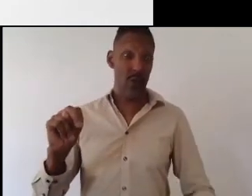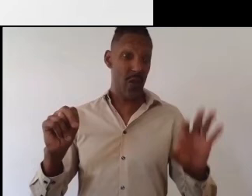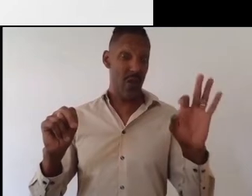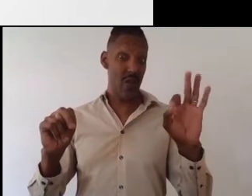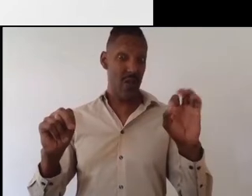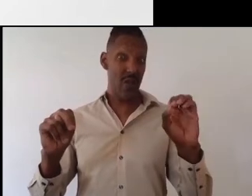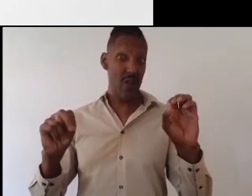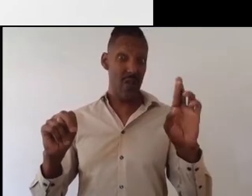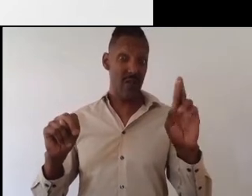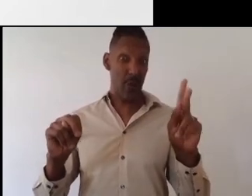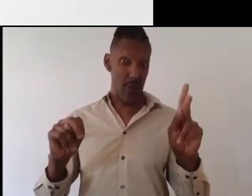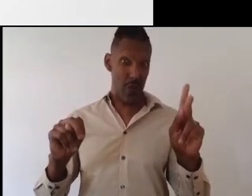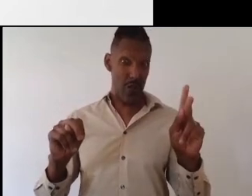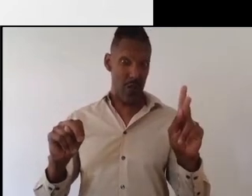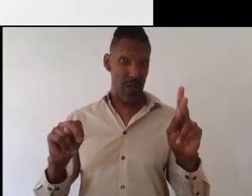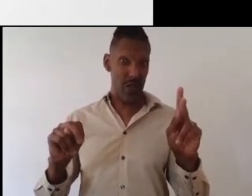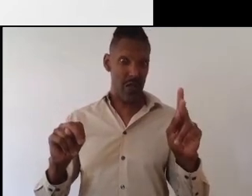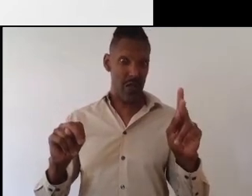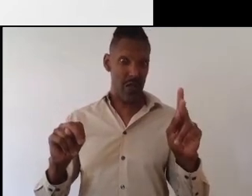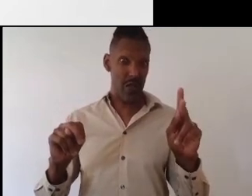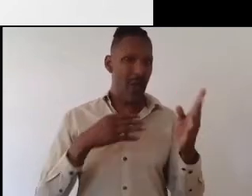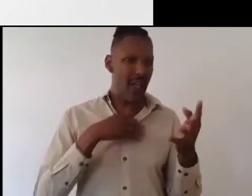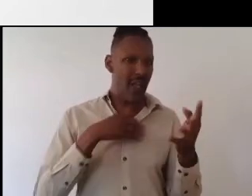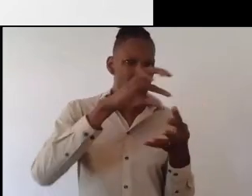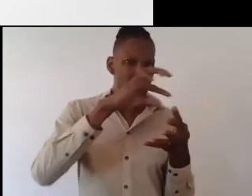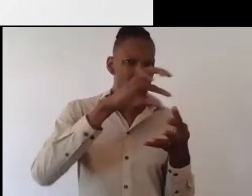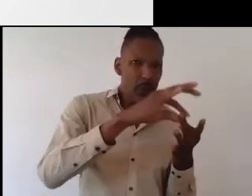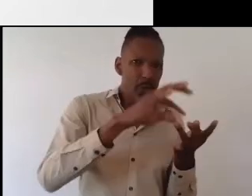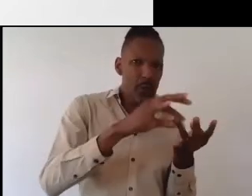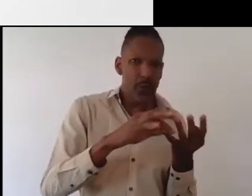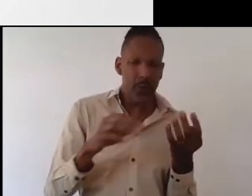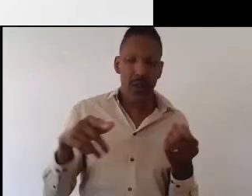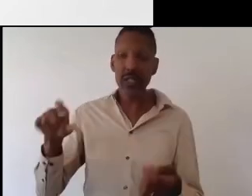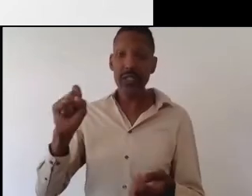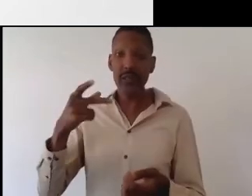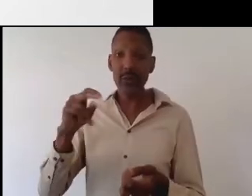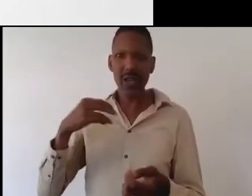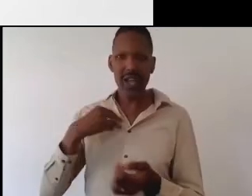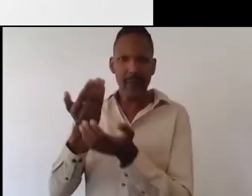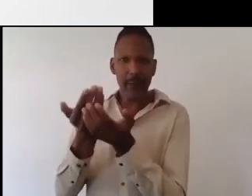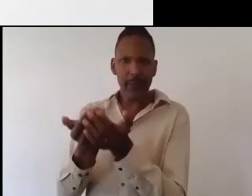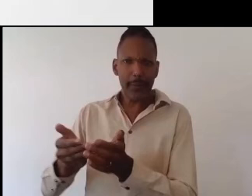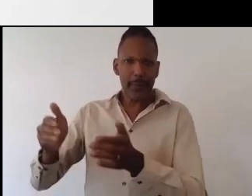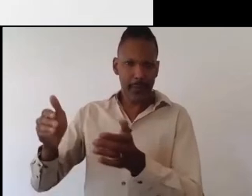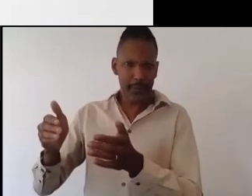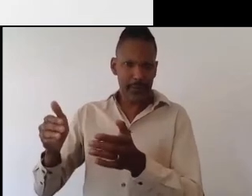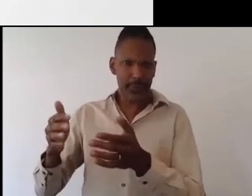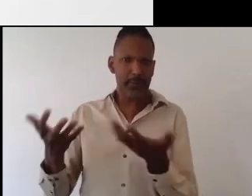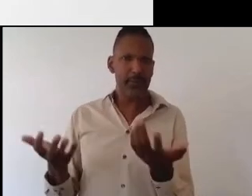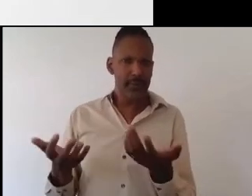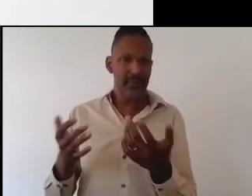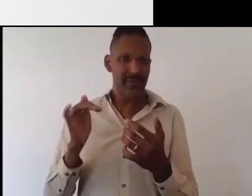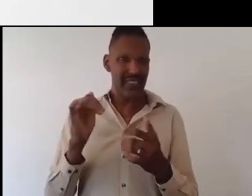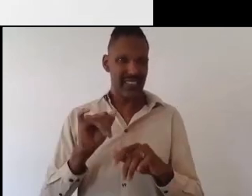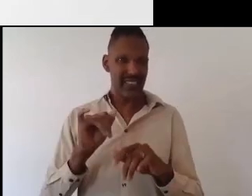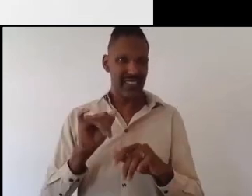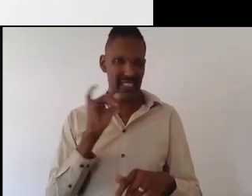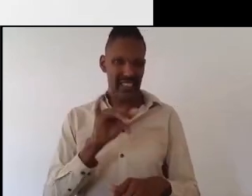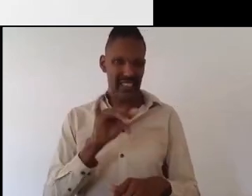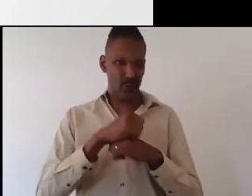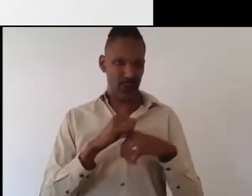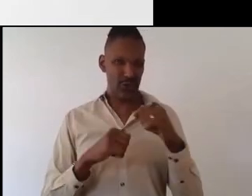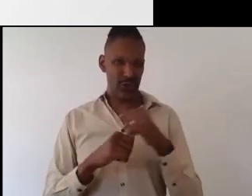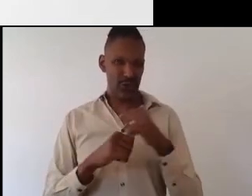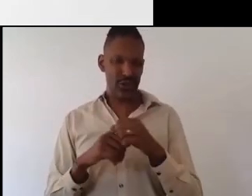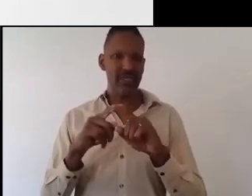holes? Why does a fork have prongs? And the answer is their structure is related to a slightly different function. Spoons